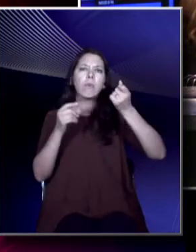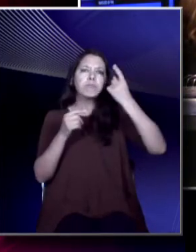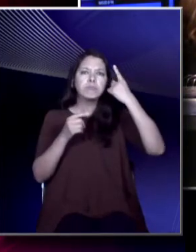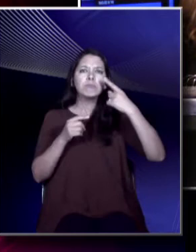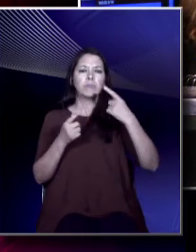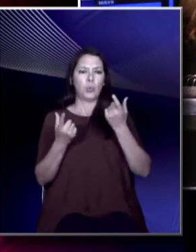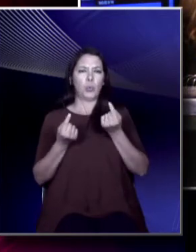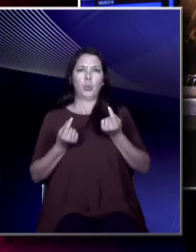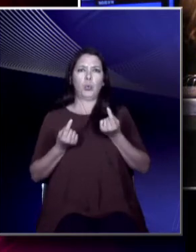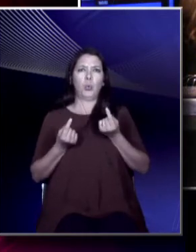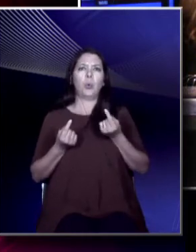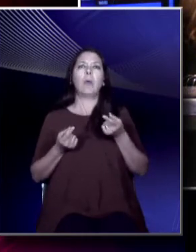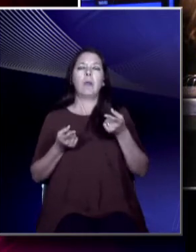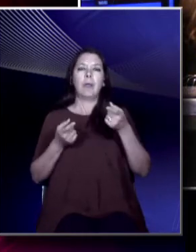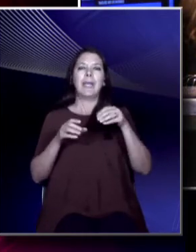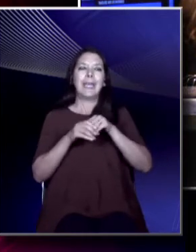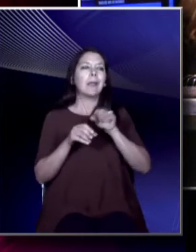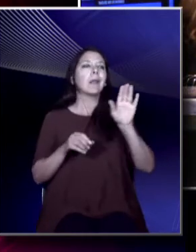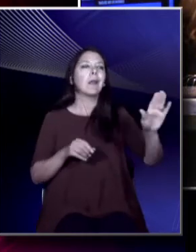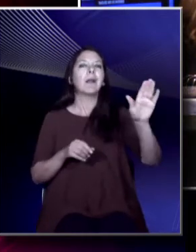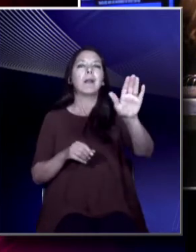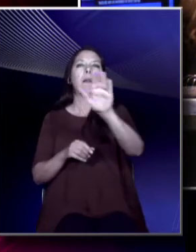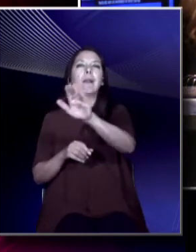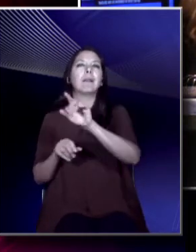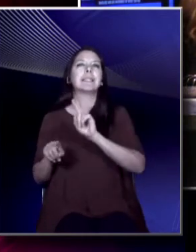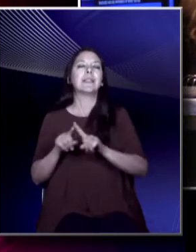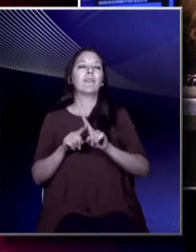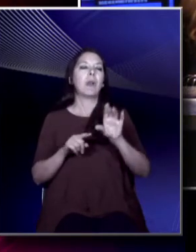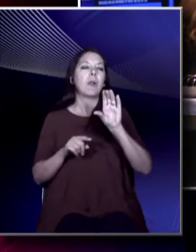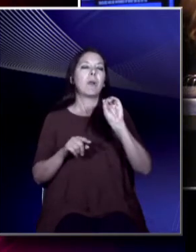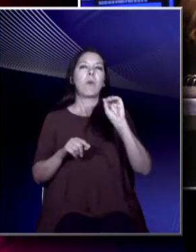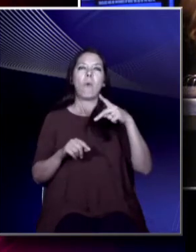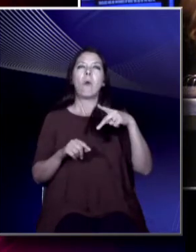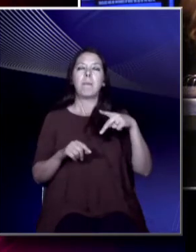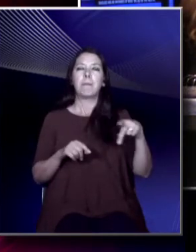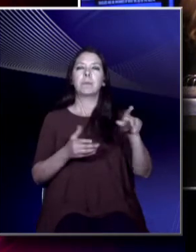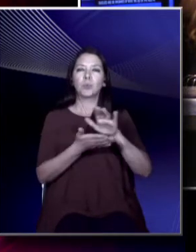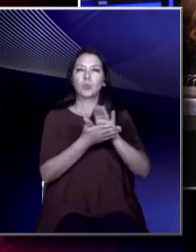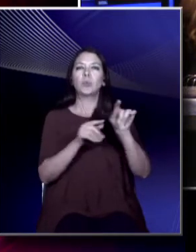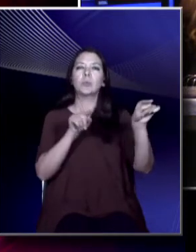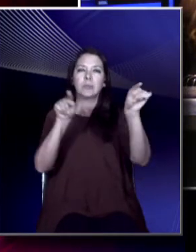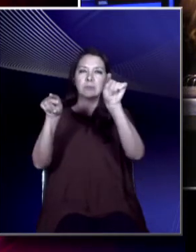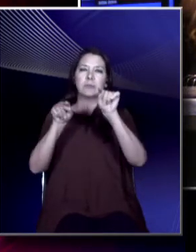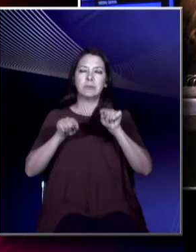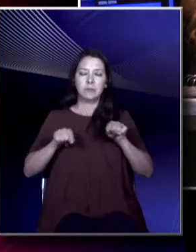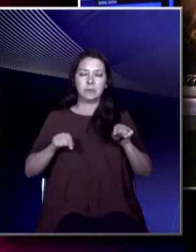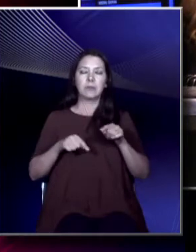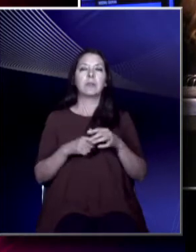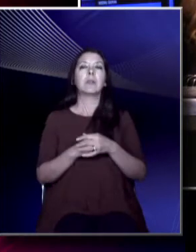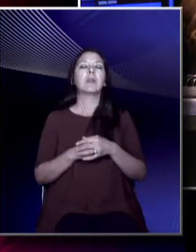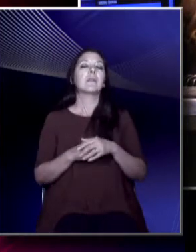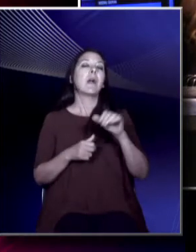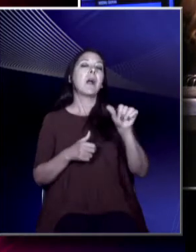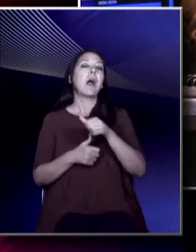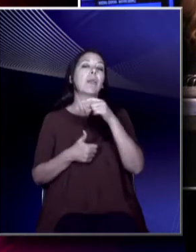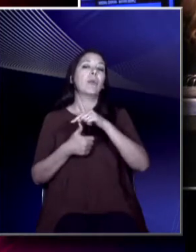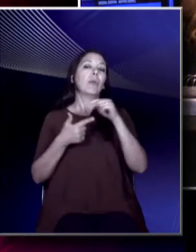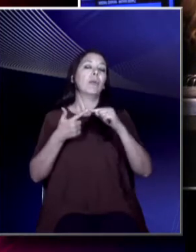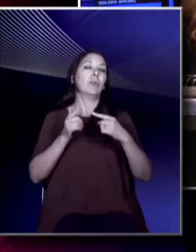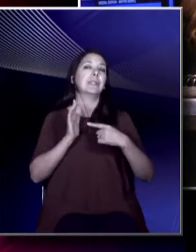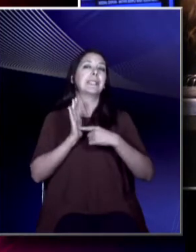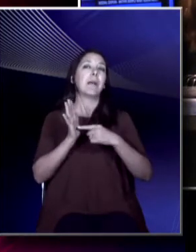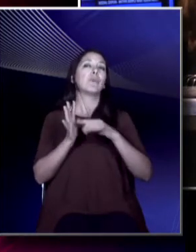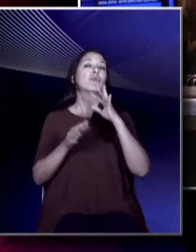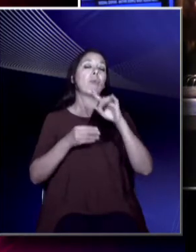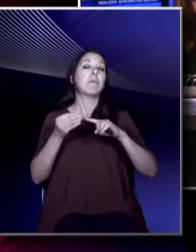do in the regional cooperative. Another example, I'm talking about strategic